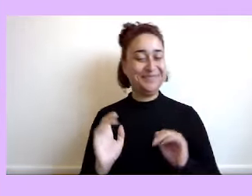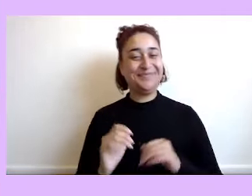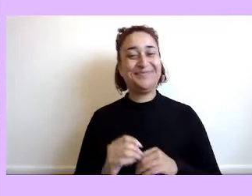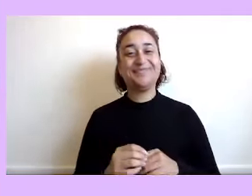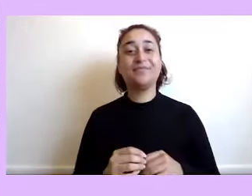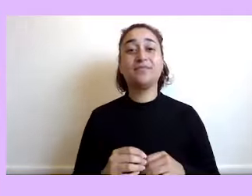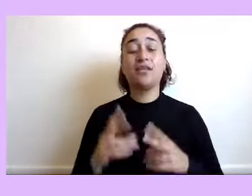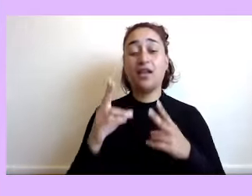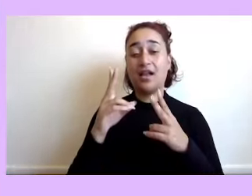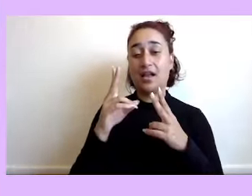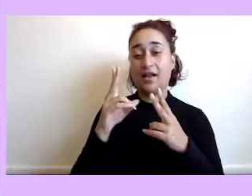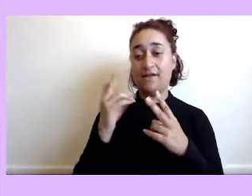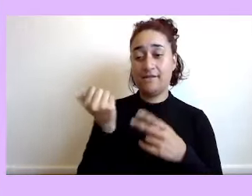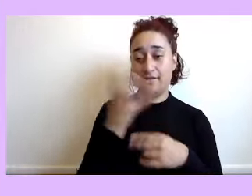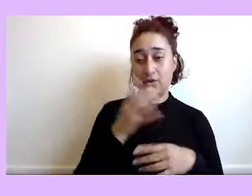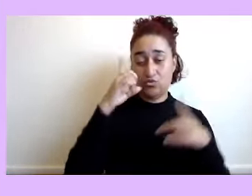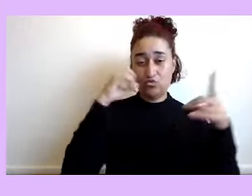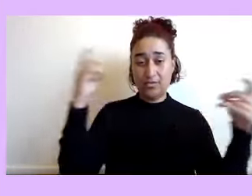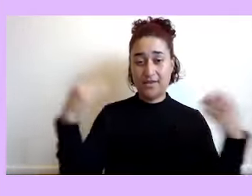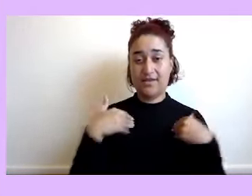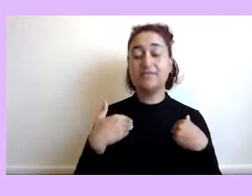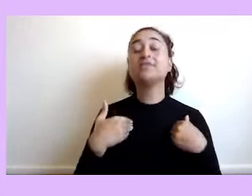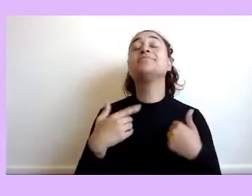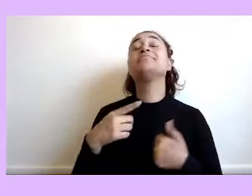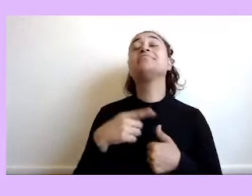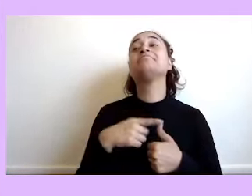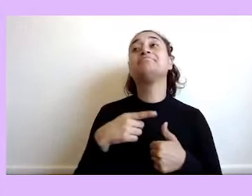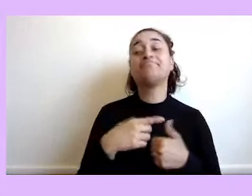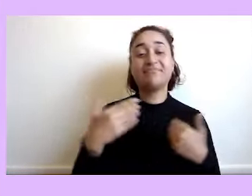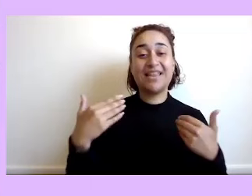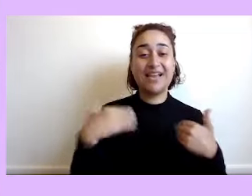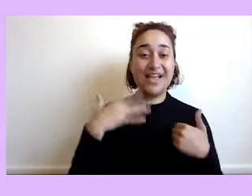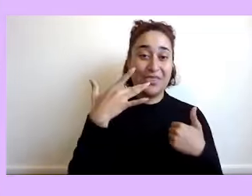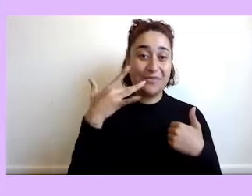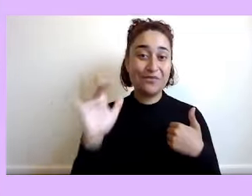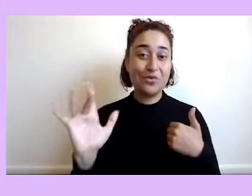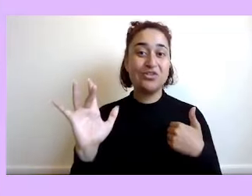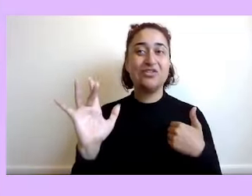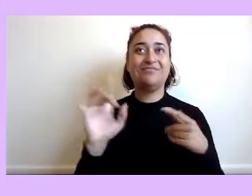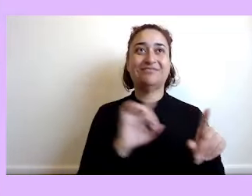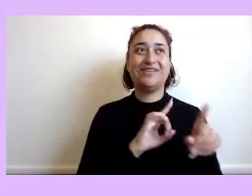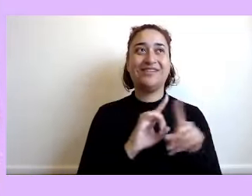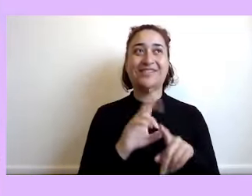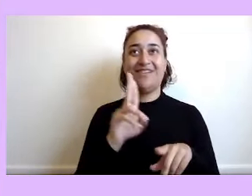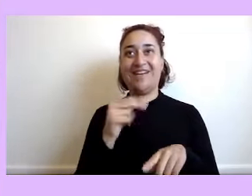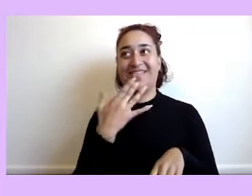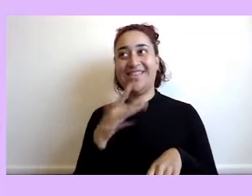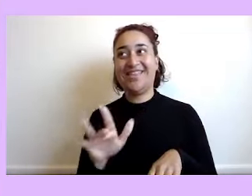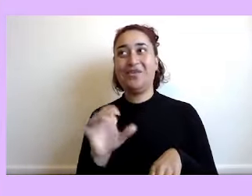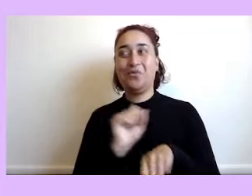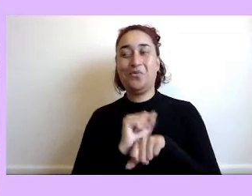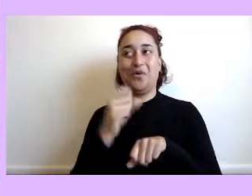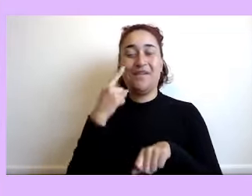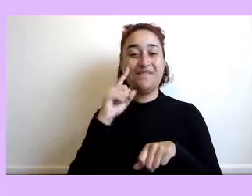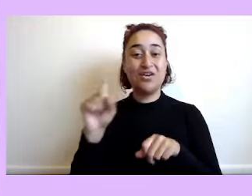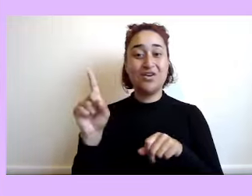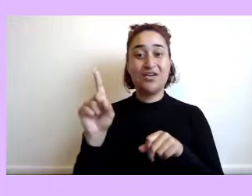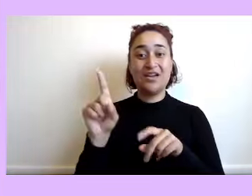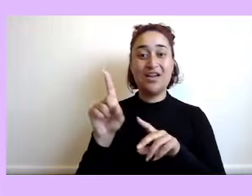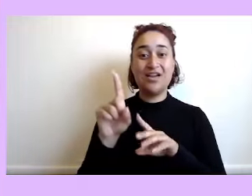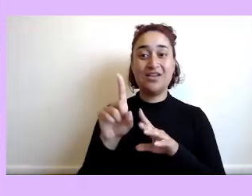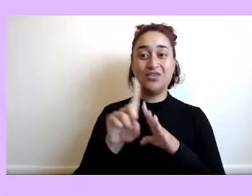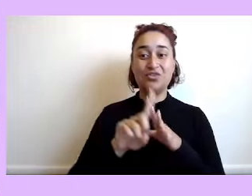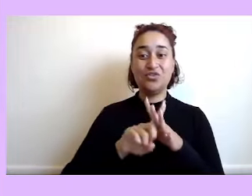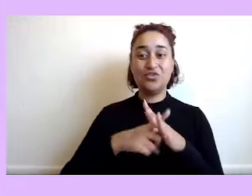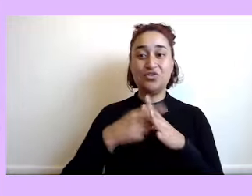Couple of dreams. One is I had the great fortune and misfortune of working for a startup accelerator that's